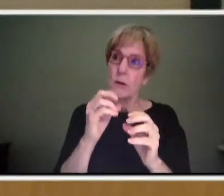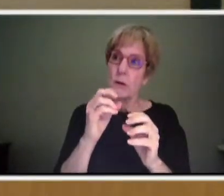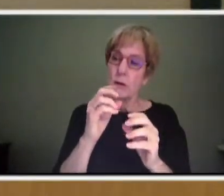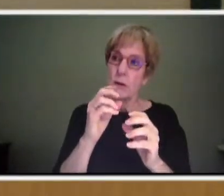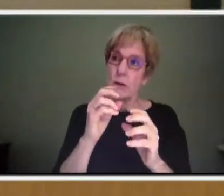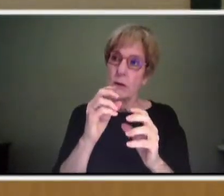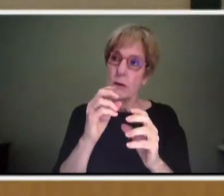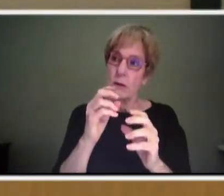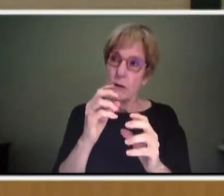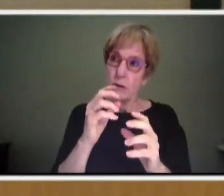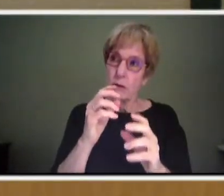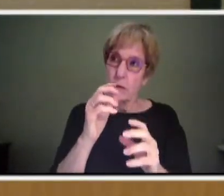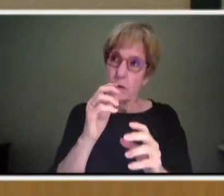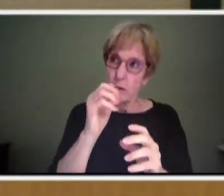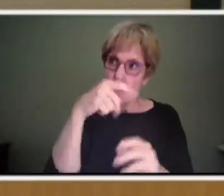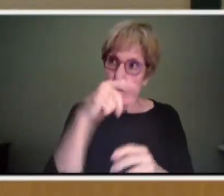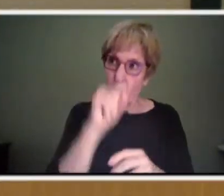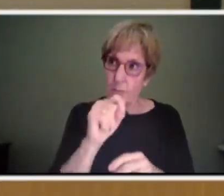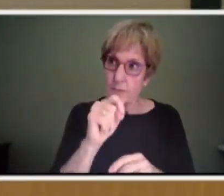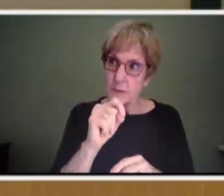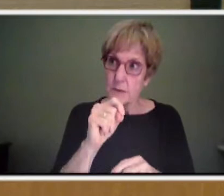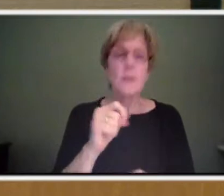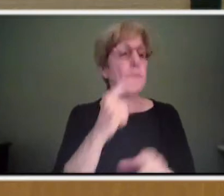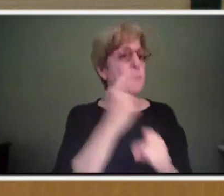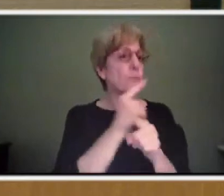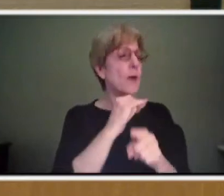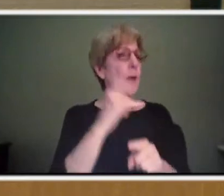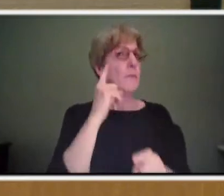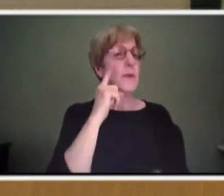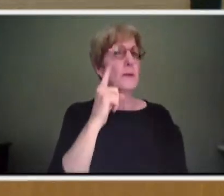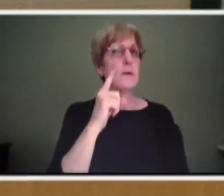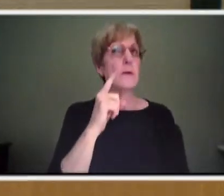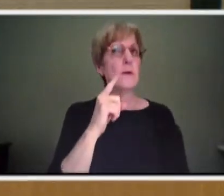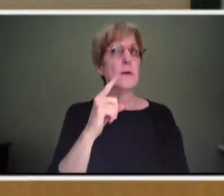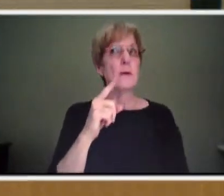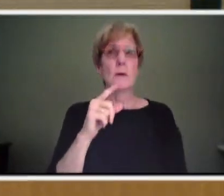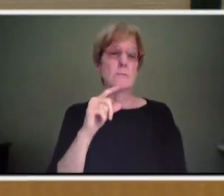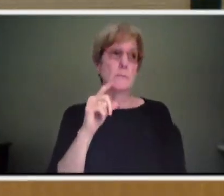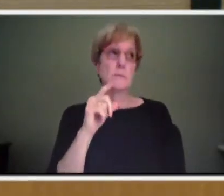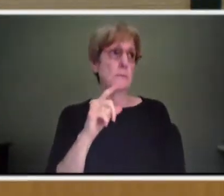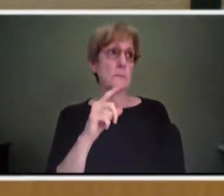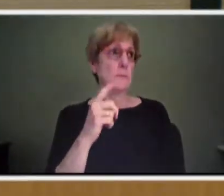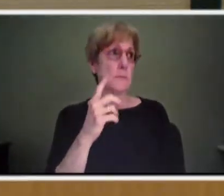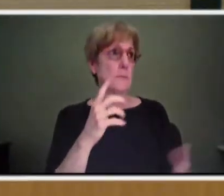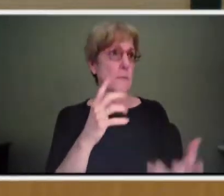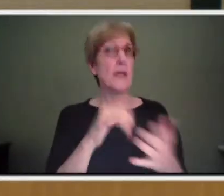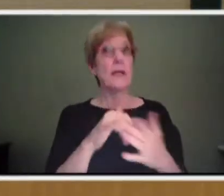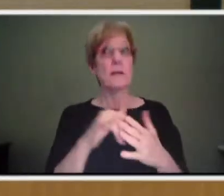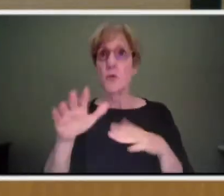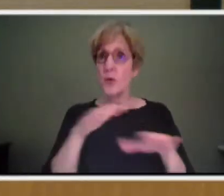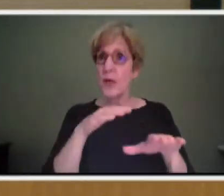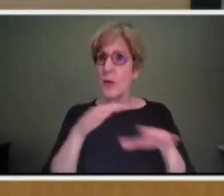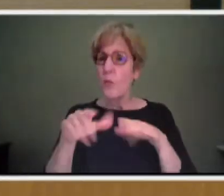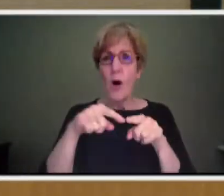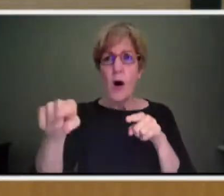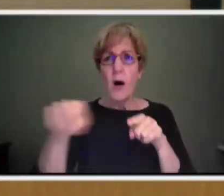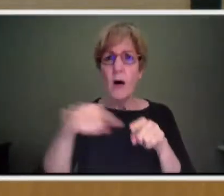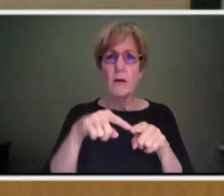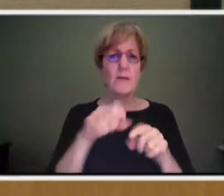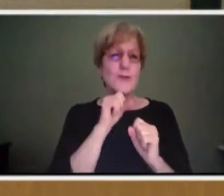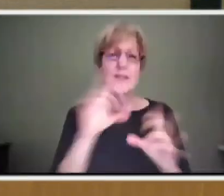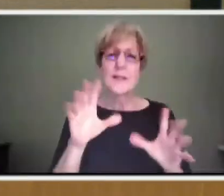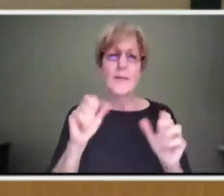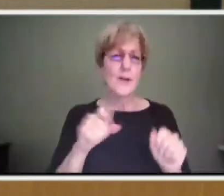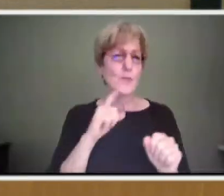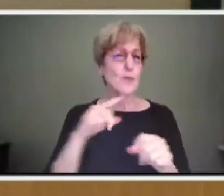accurate, yes. I don't think, I would argue with Mr. Brown as far as can you walk to anything here? I don't think there's anything walkable.